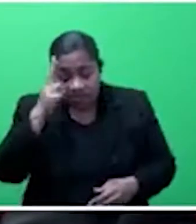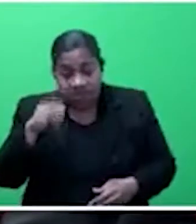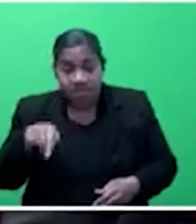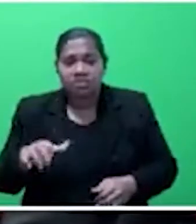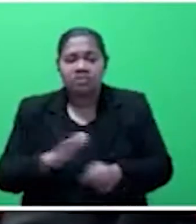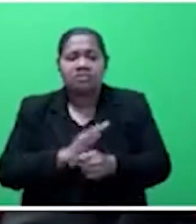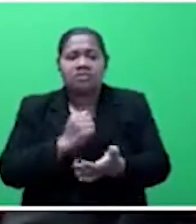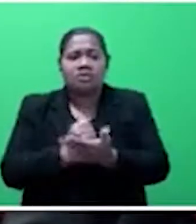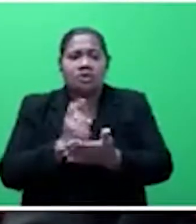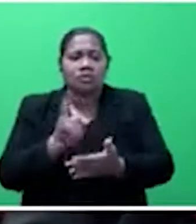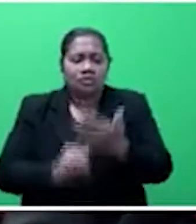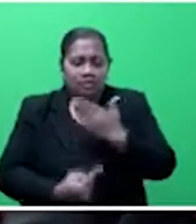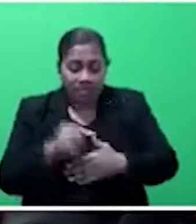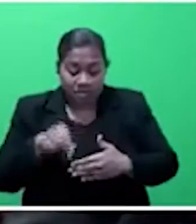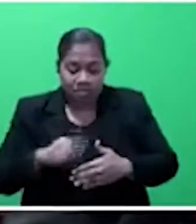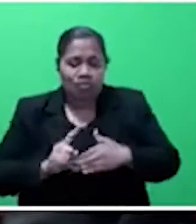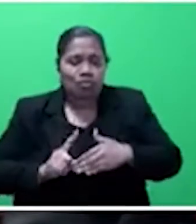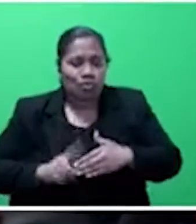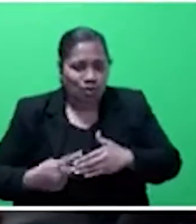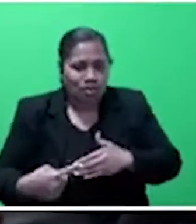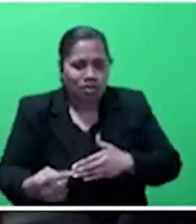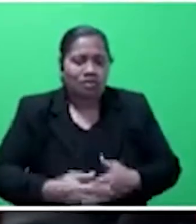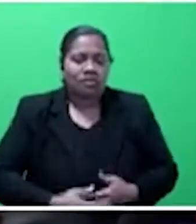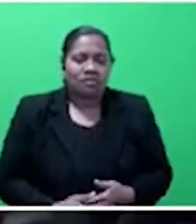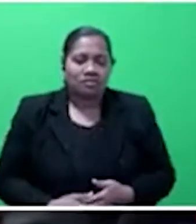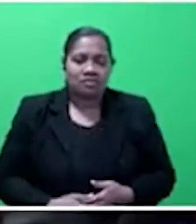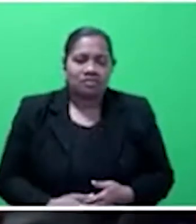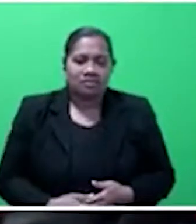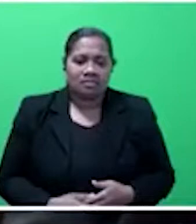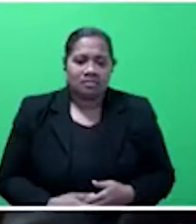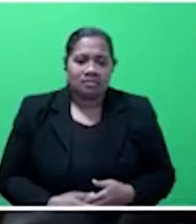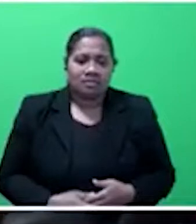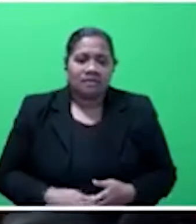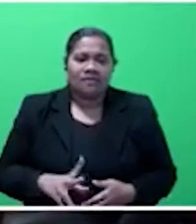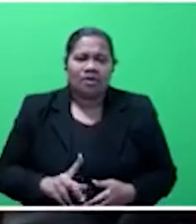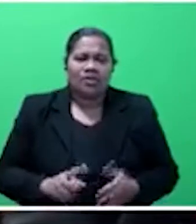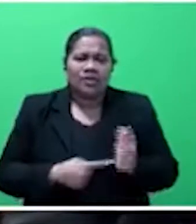will continue to enforce the minimum terms and conditions